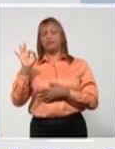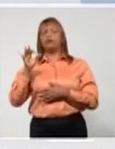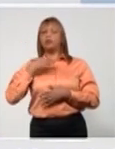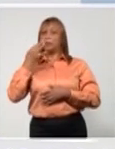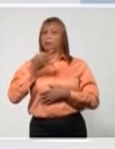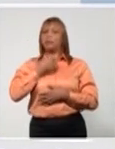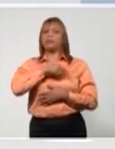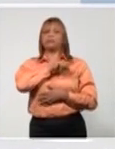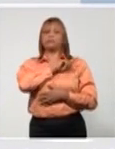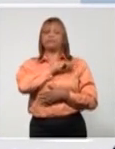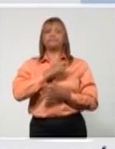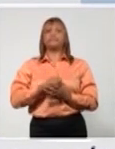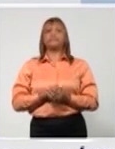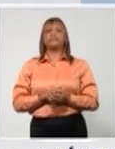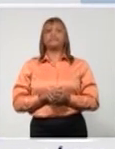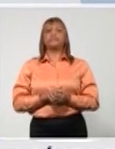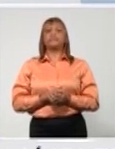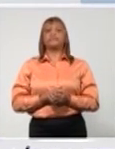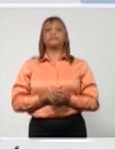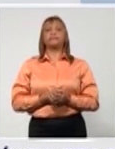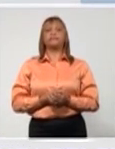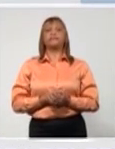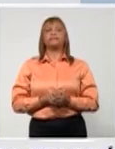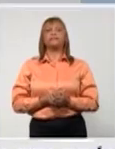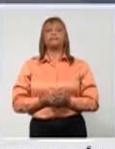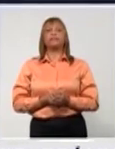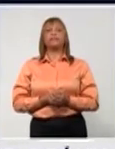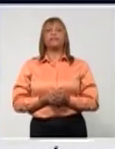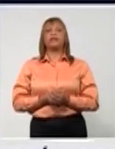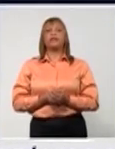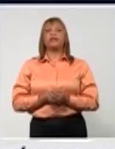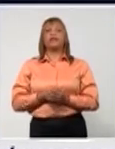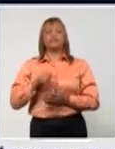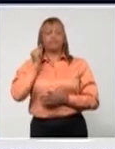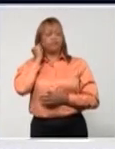306,555, and a mortality rate of 4.1% in the region.